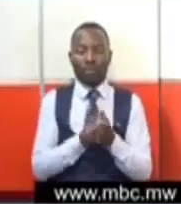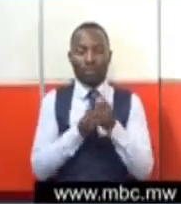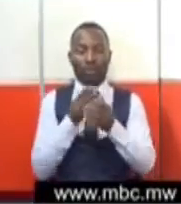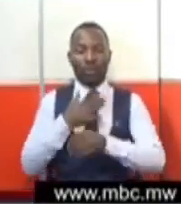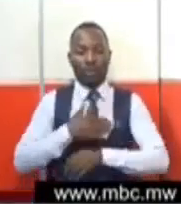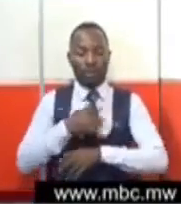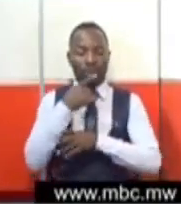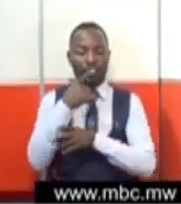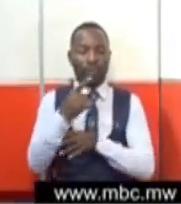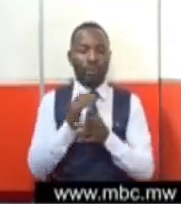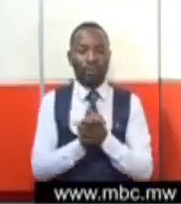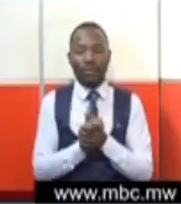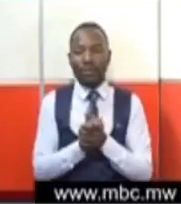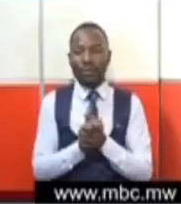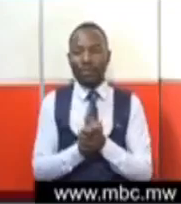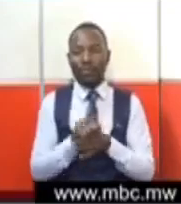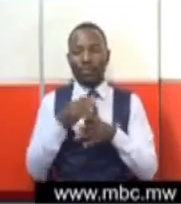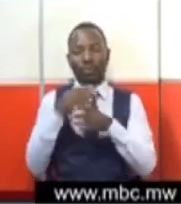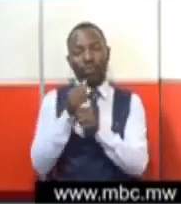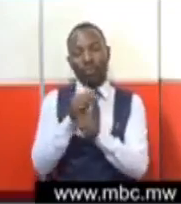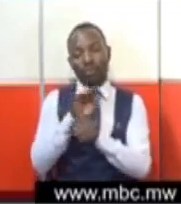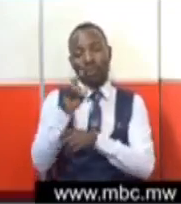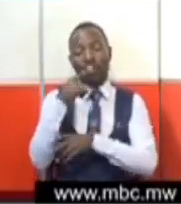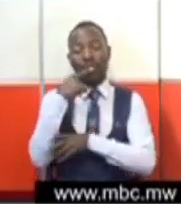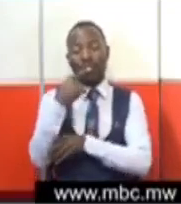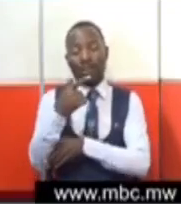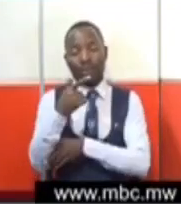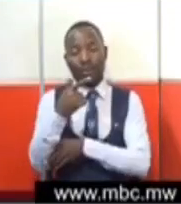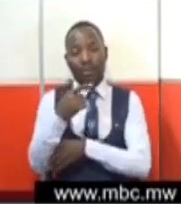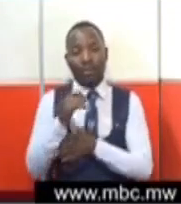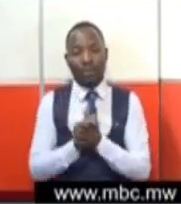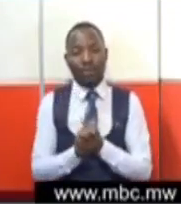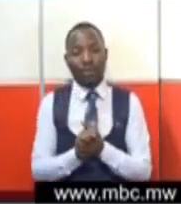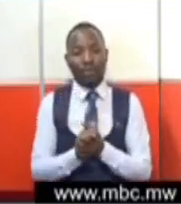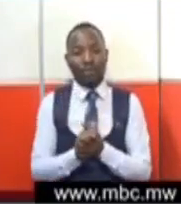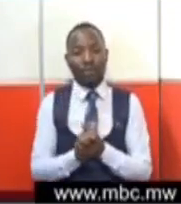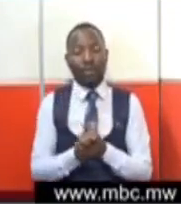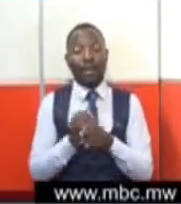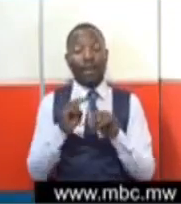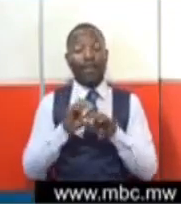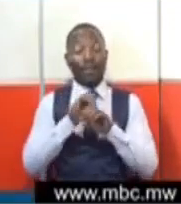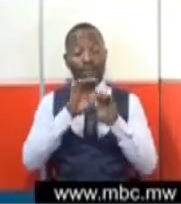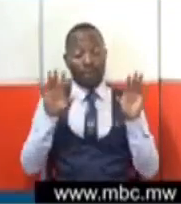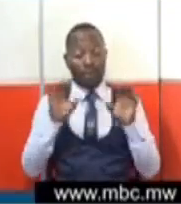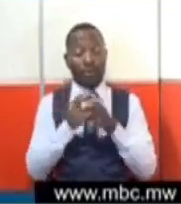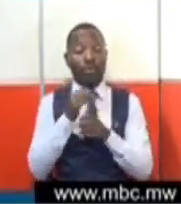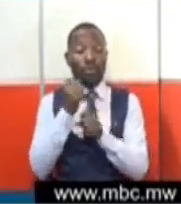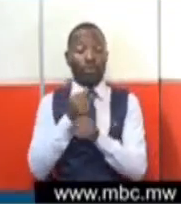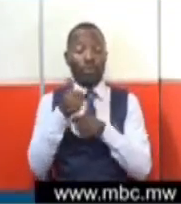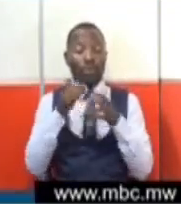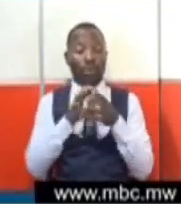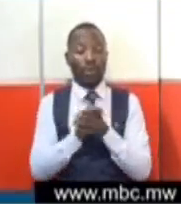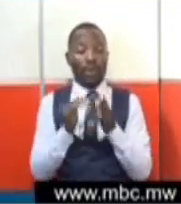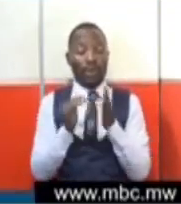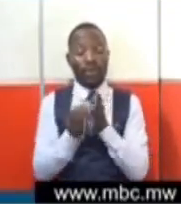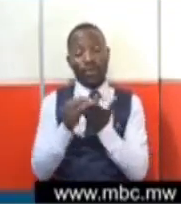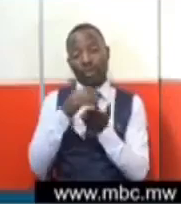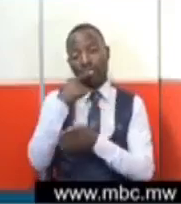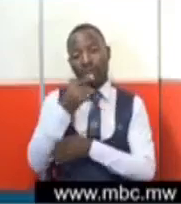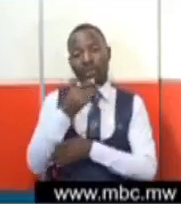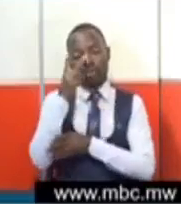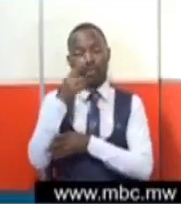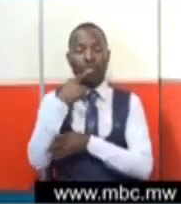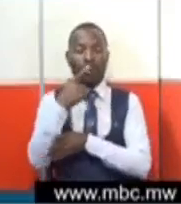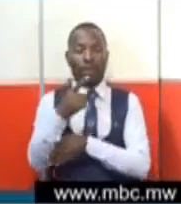leadership, our Football Association of Malawi is going to take the path of being transparent and accountable. And not only that, we also